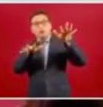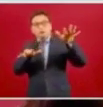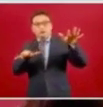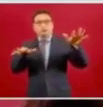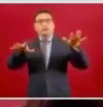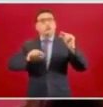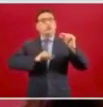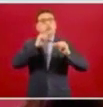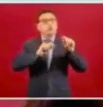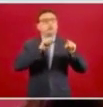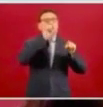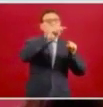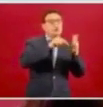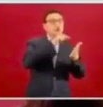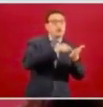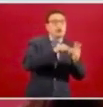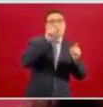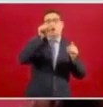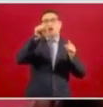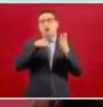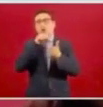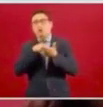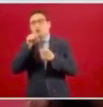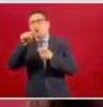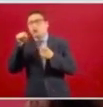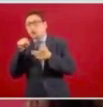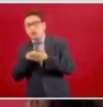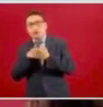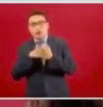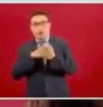proportions of such viruses.